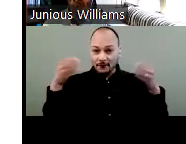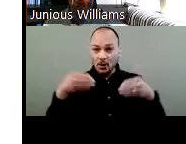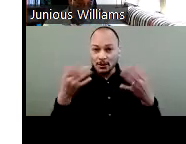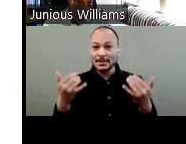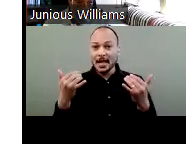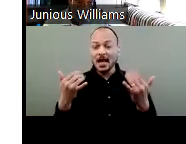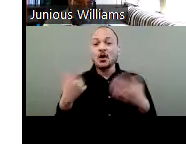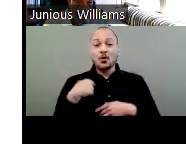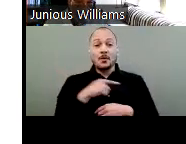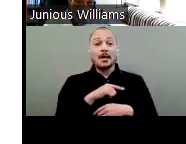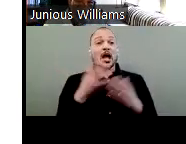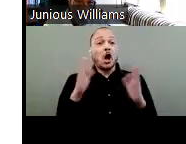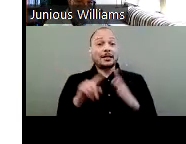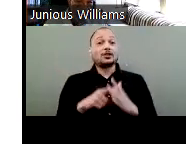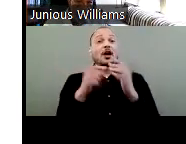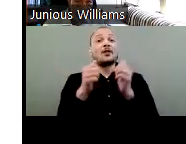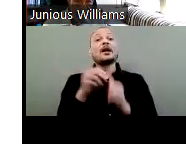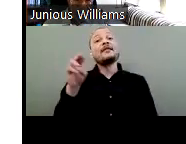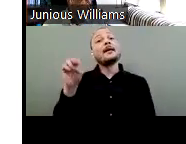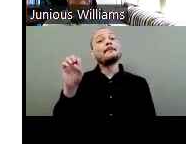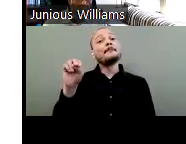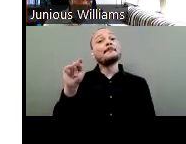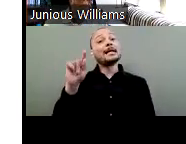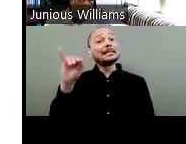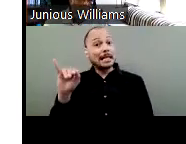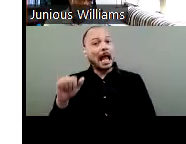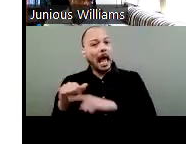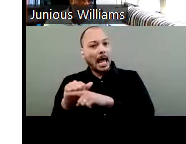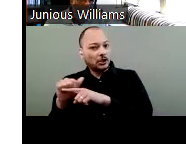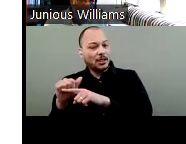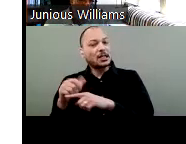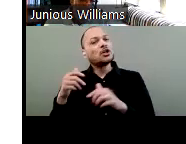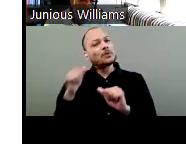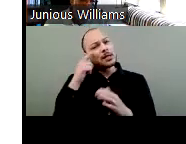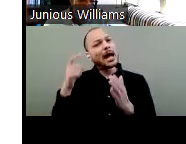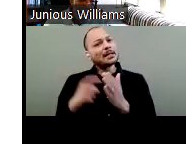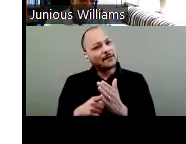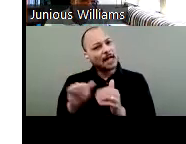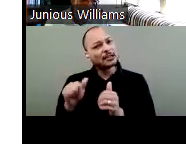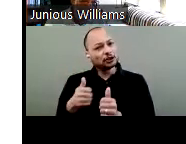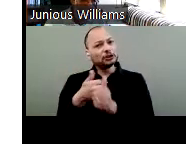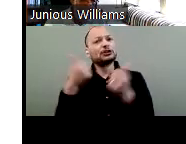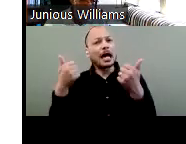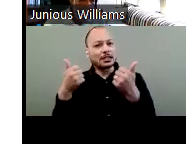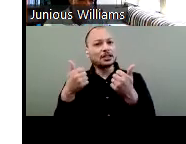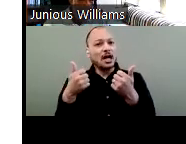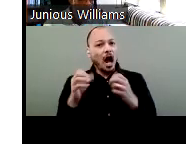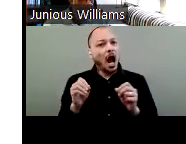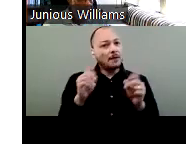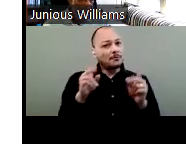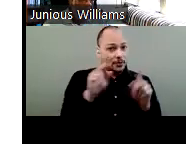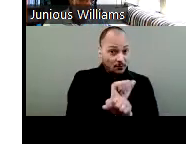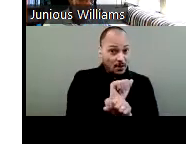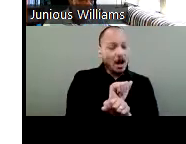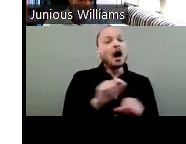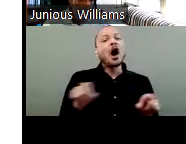and we've already started with the Menti exercises, try to not only identify challenges and opportunities in the work,